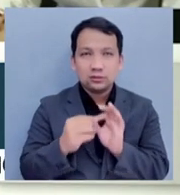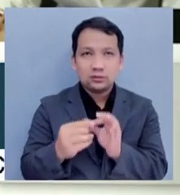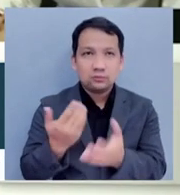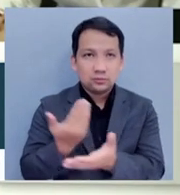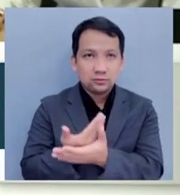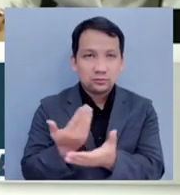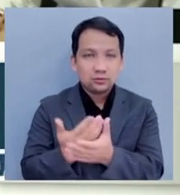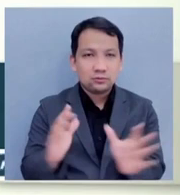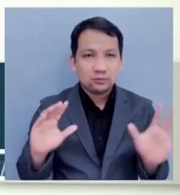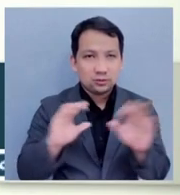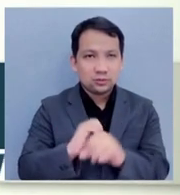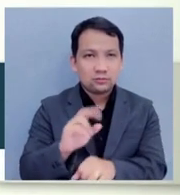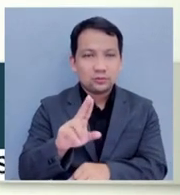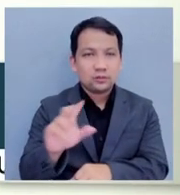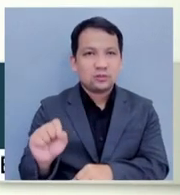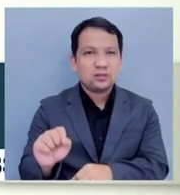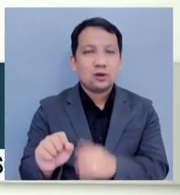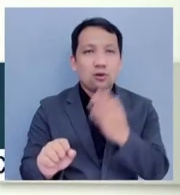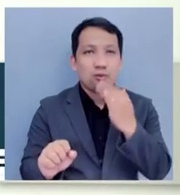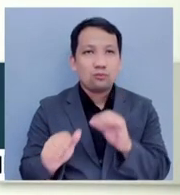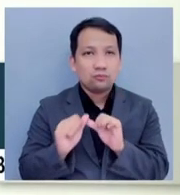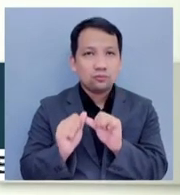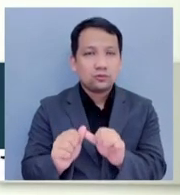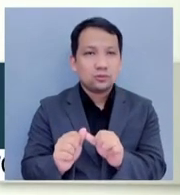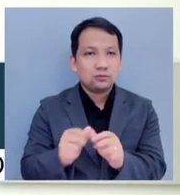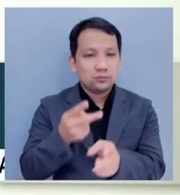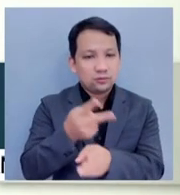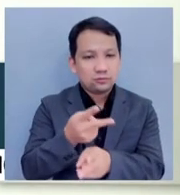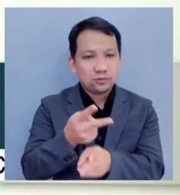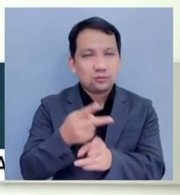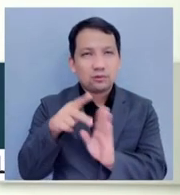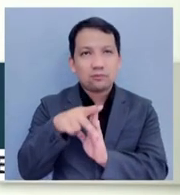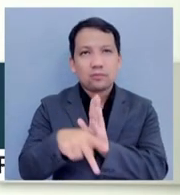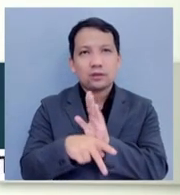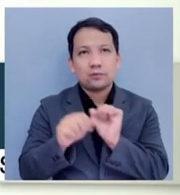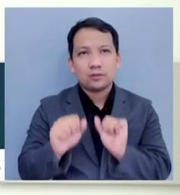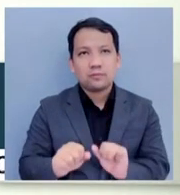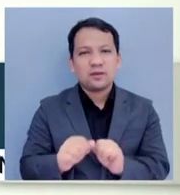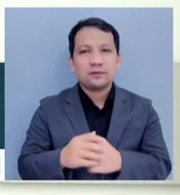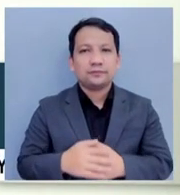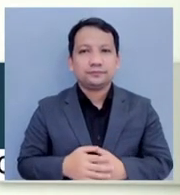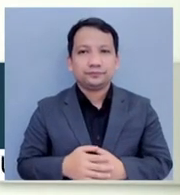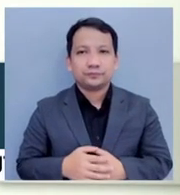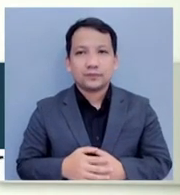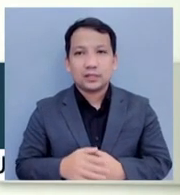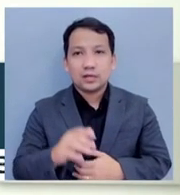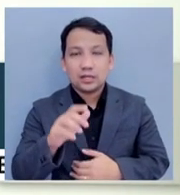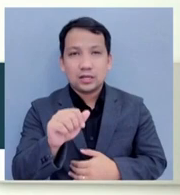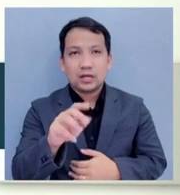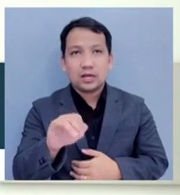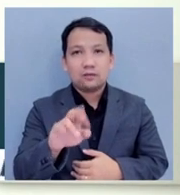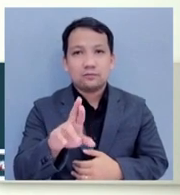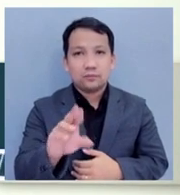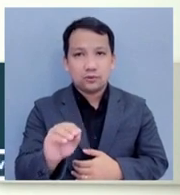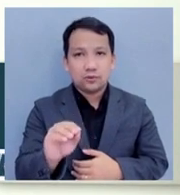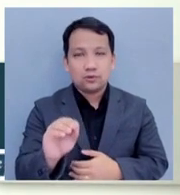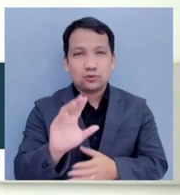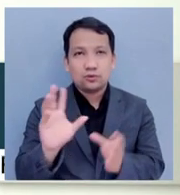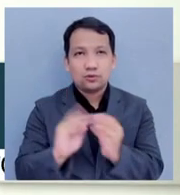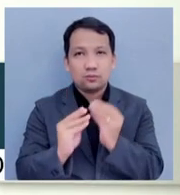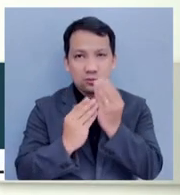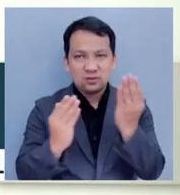spillover from the U.S. because of its tight monetary policy rate. On the other hand, AMRO is seeing a turnaround in consumer